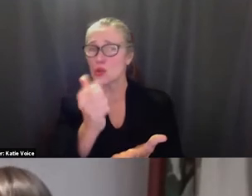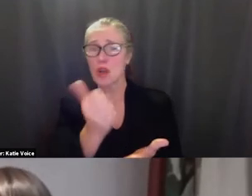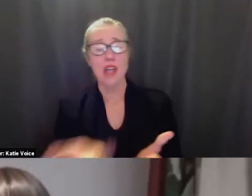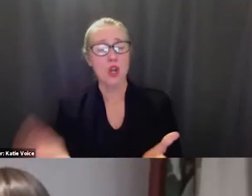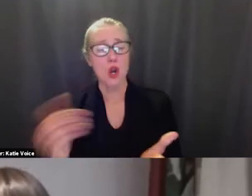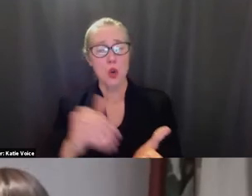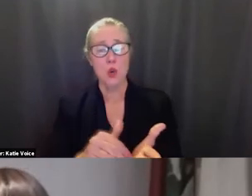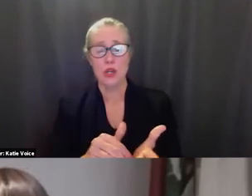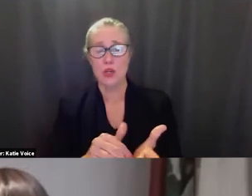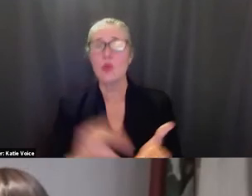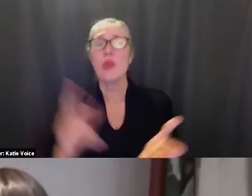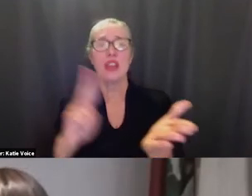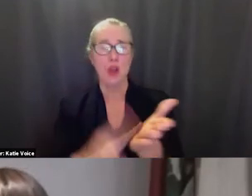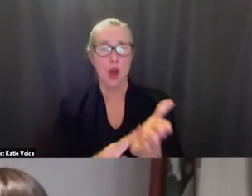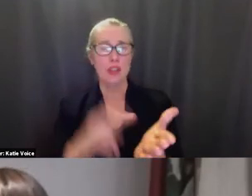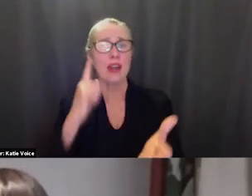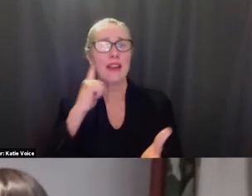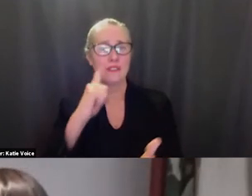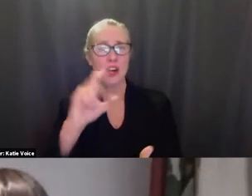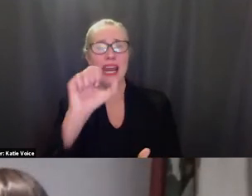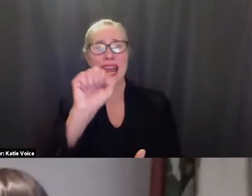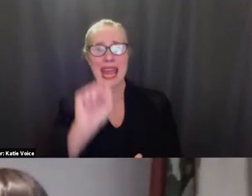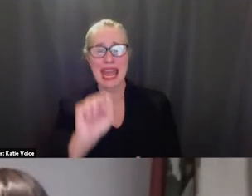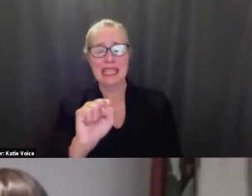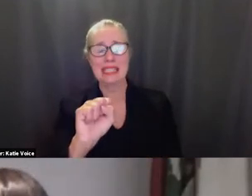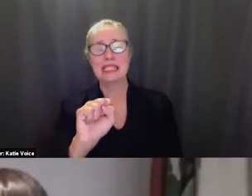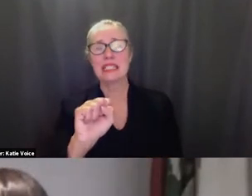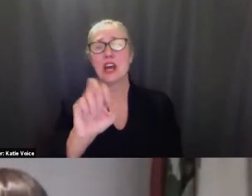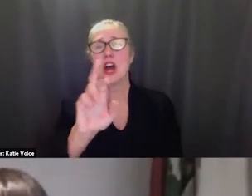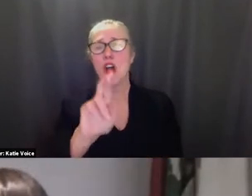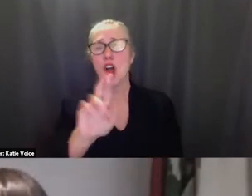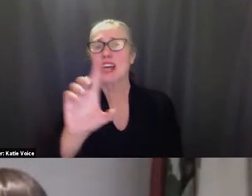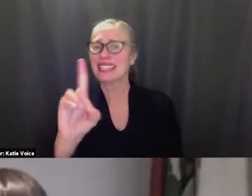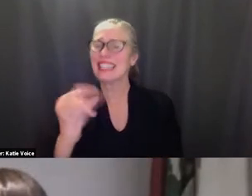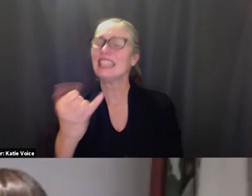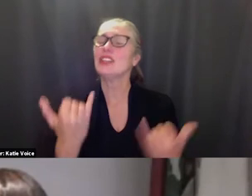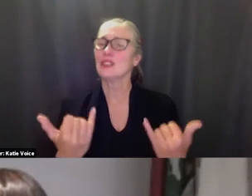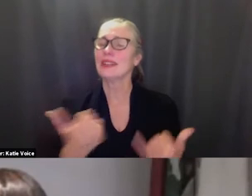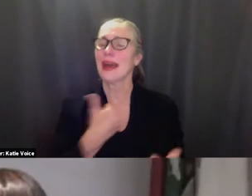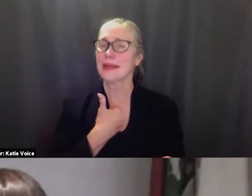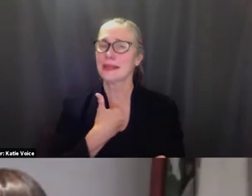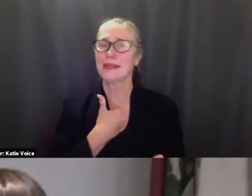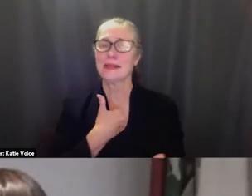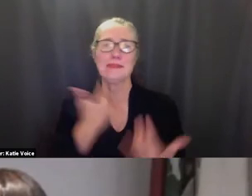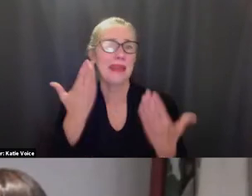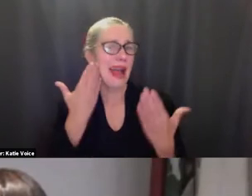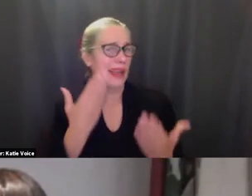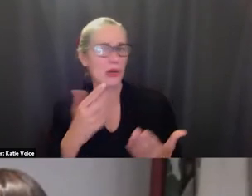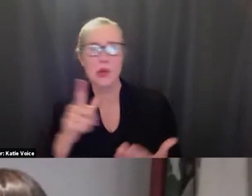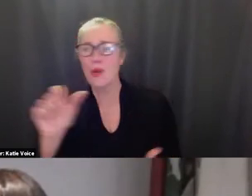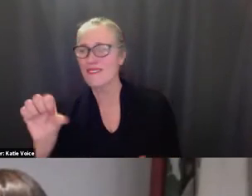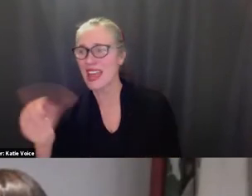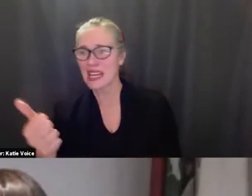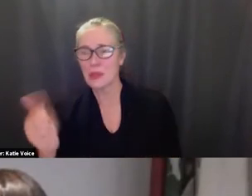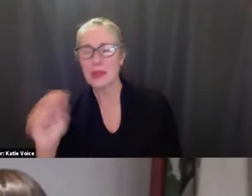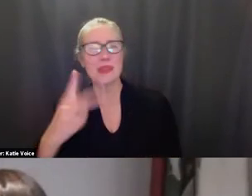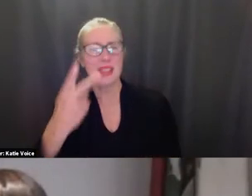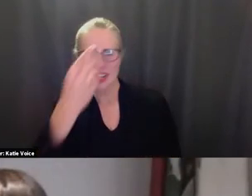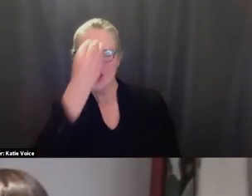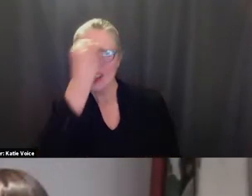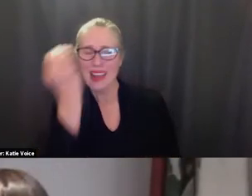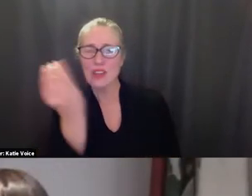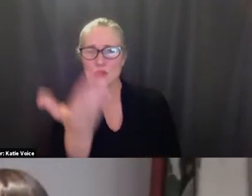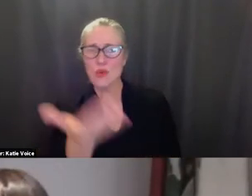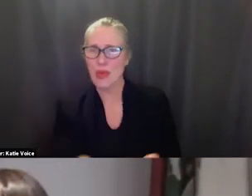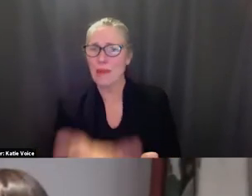the sr rd tonight and so uh i don't know if i'll have a second but i thought you should know that ahead of